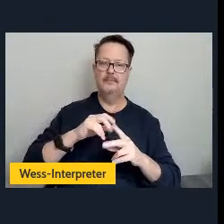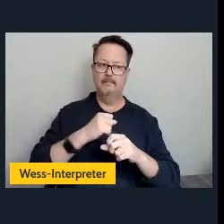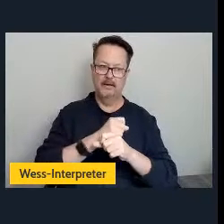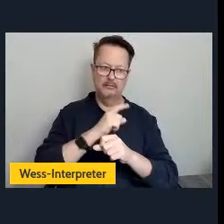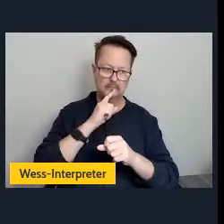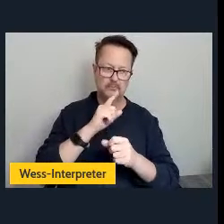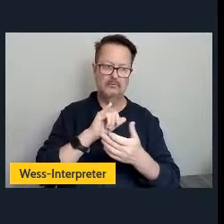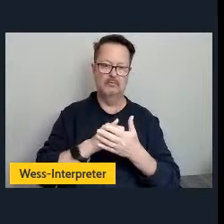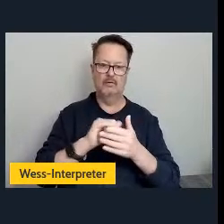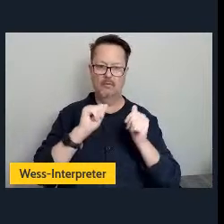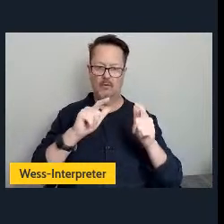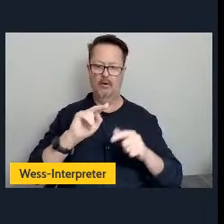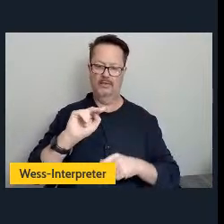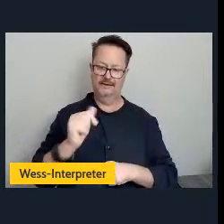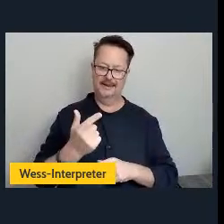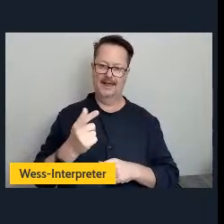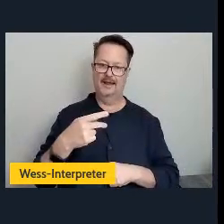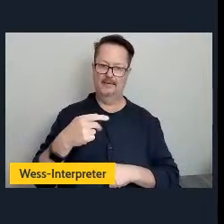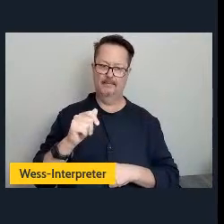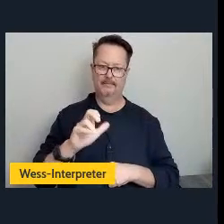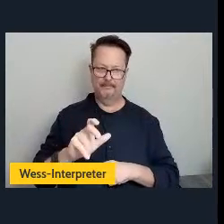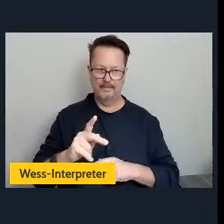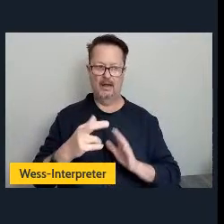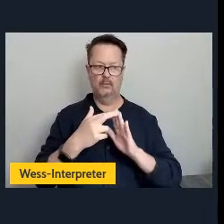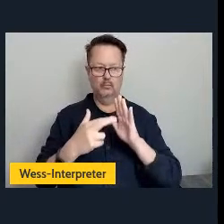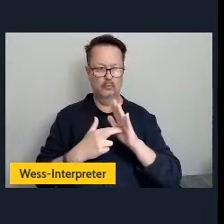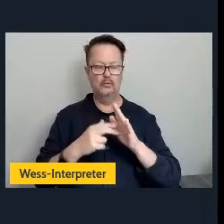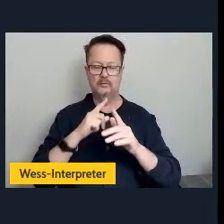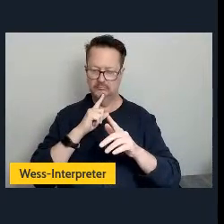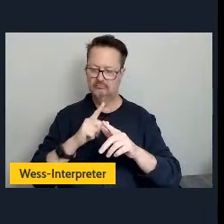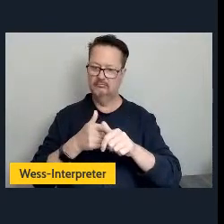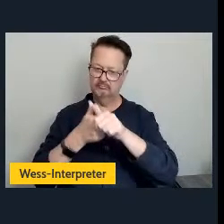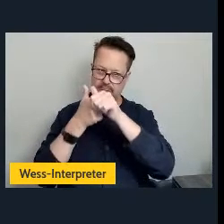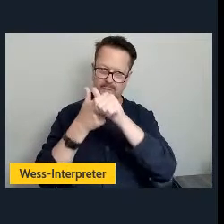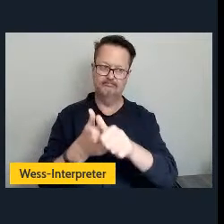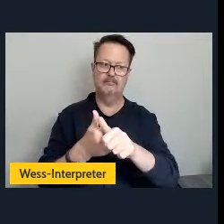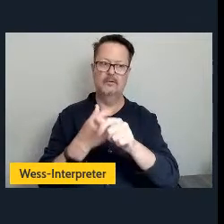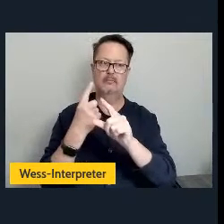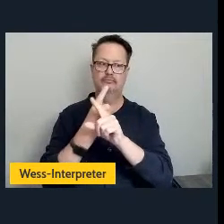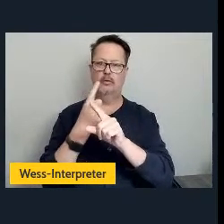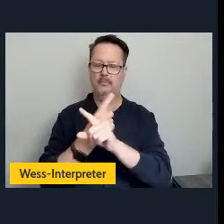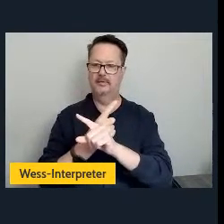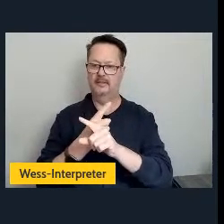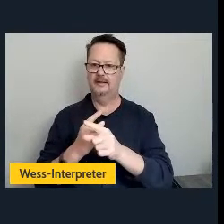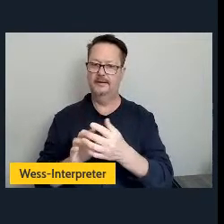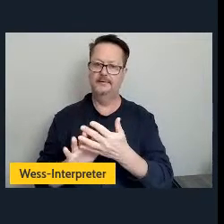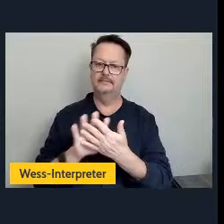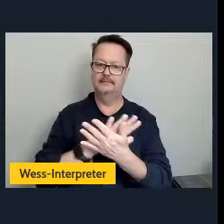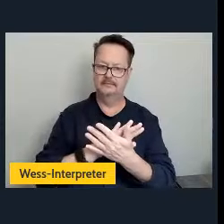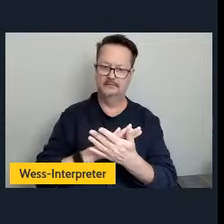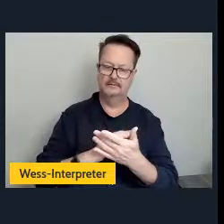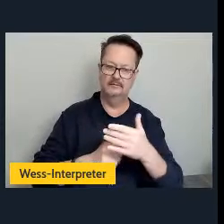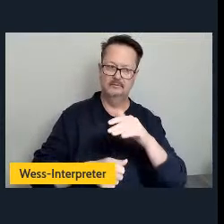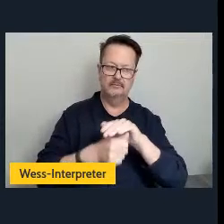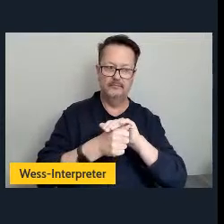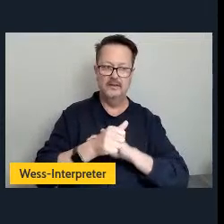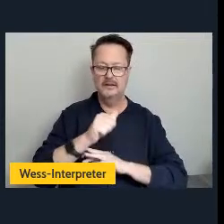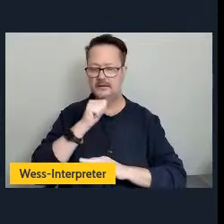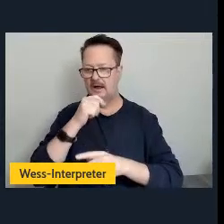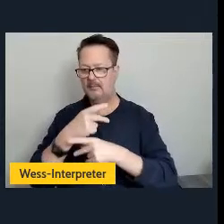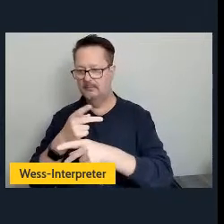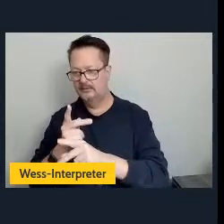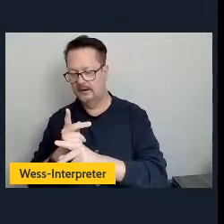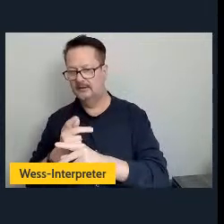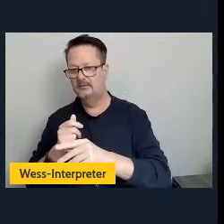all of our NAGPAC rules are being enforced or appropriately suppressing, or in non-production environments, we're suppressing